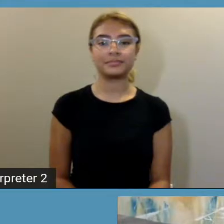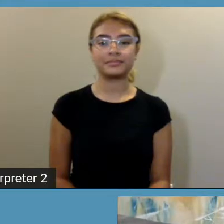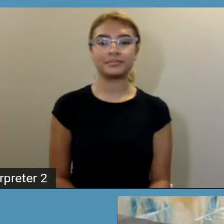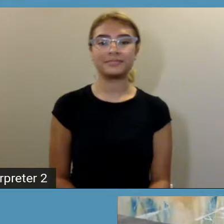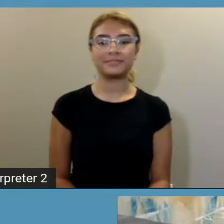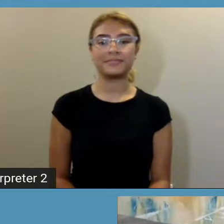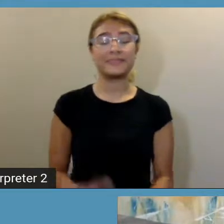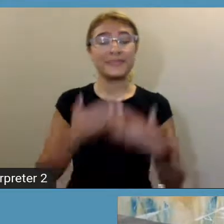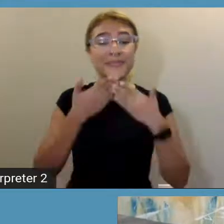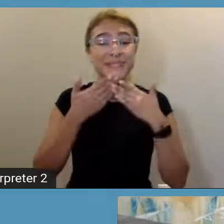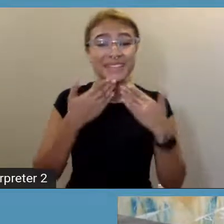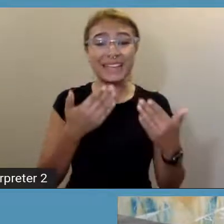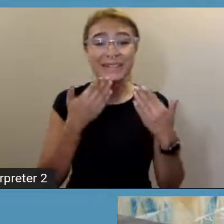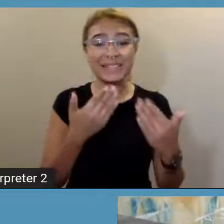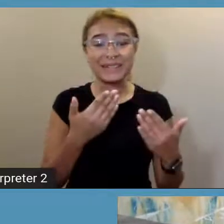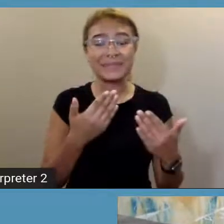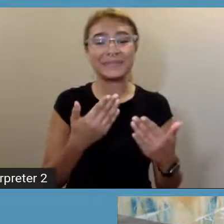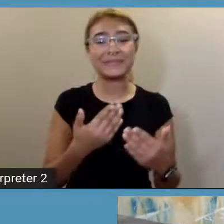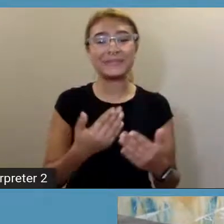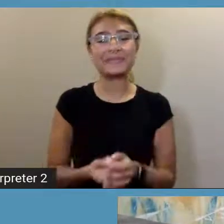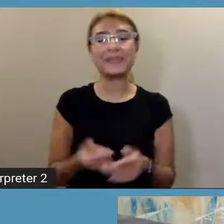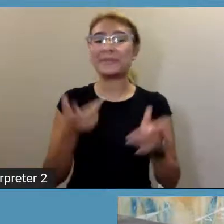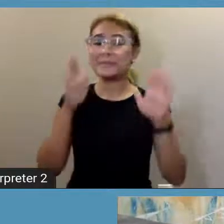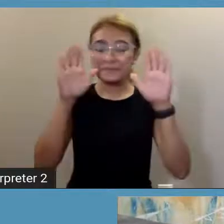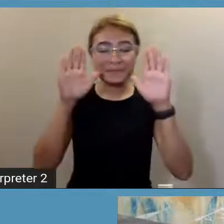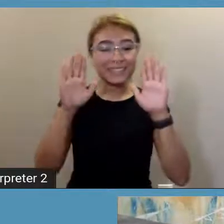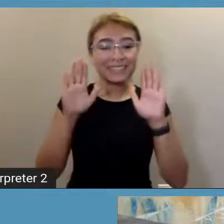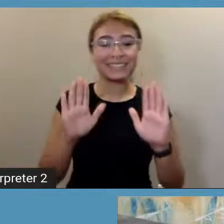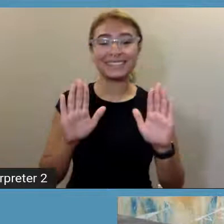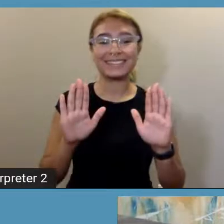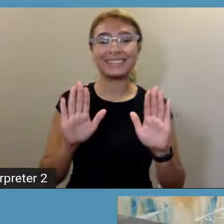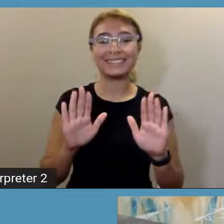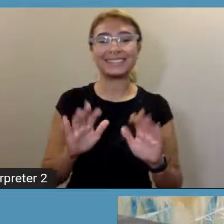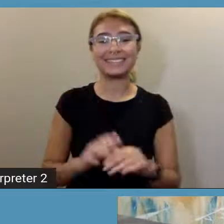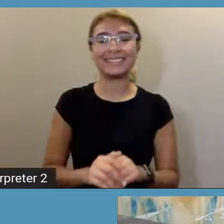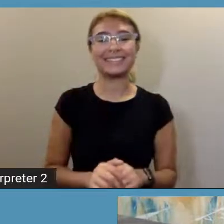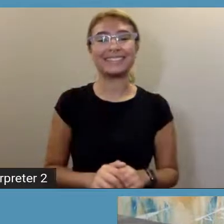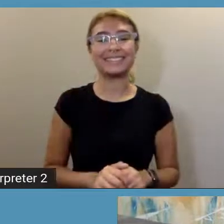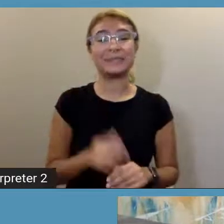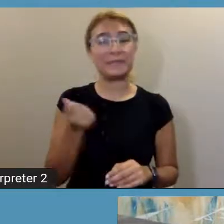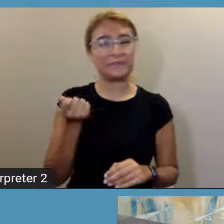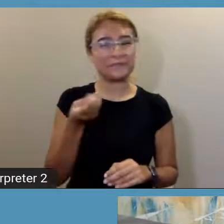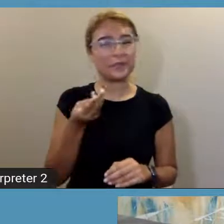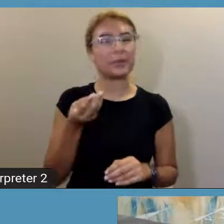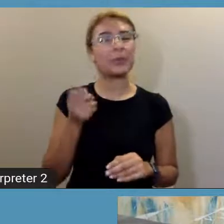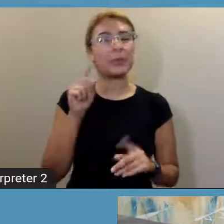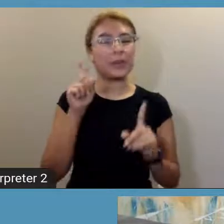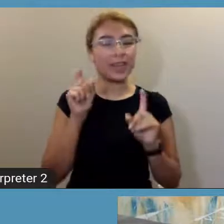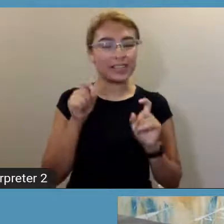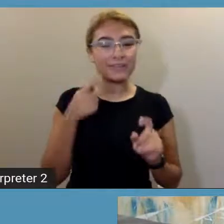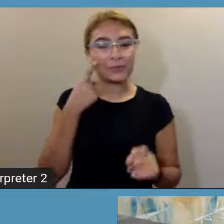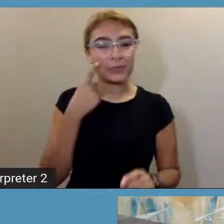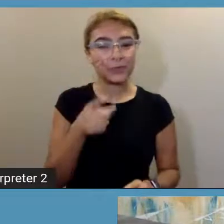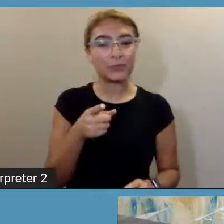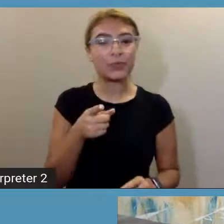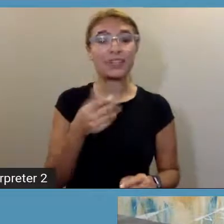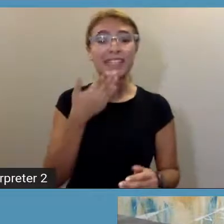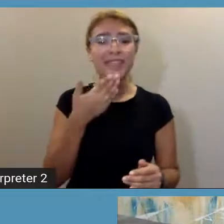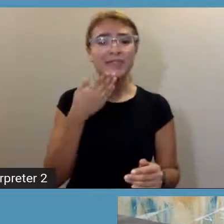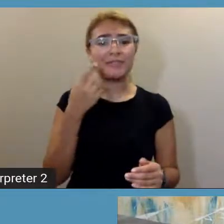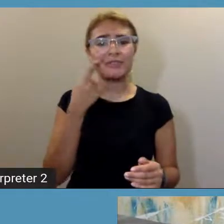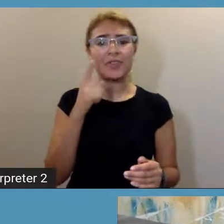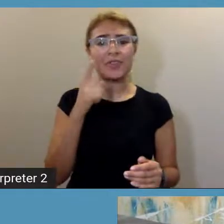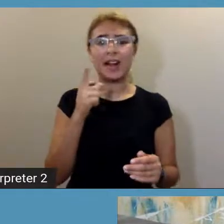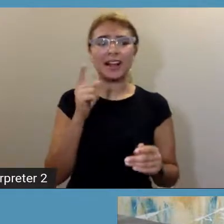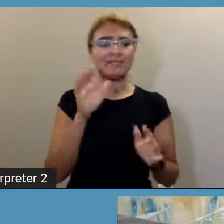Rene, thank you so much. That was wonderful. I do have a few questions for you. So yeah, thanks for such a